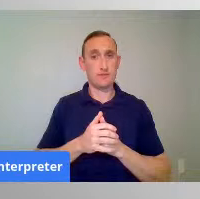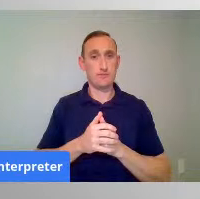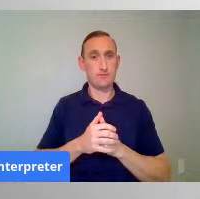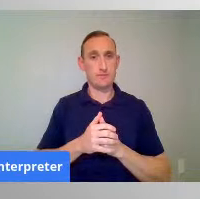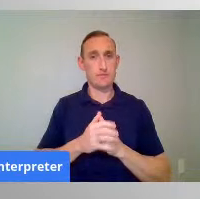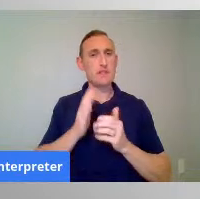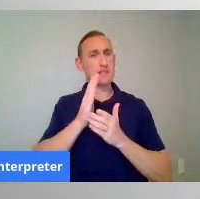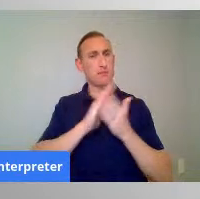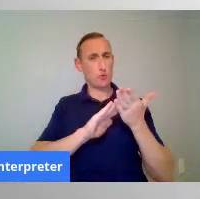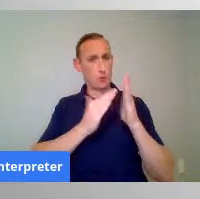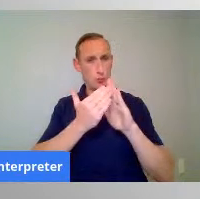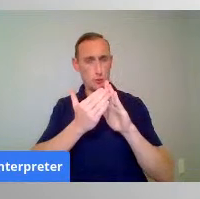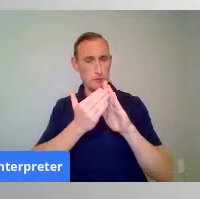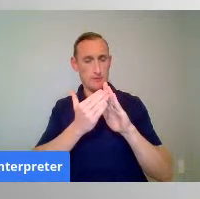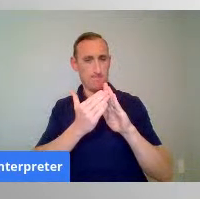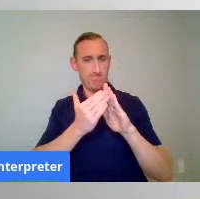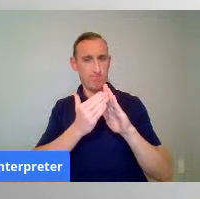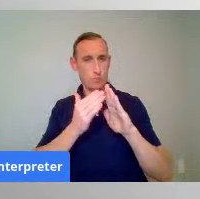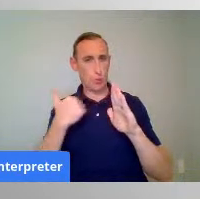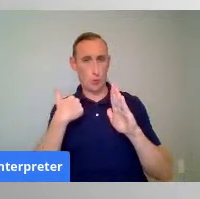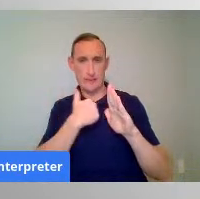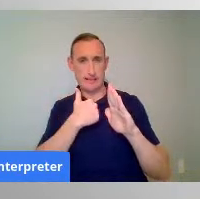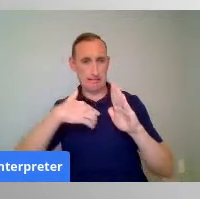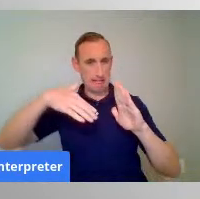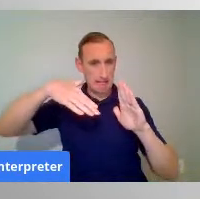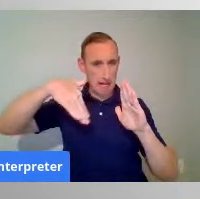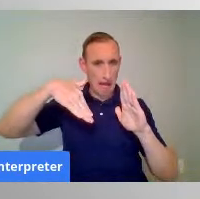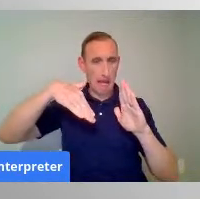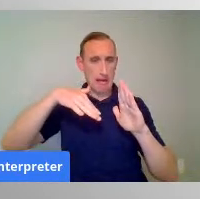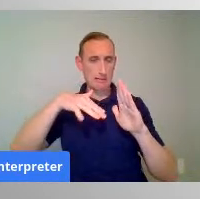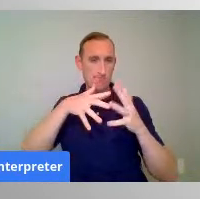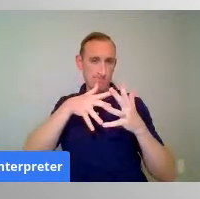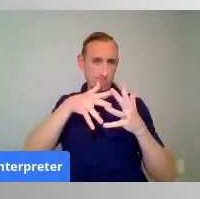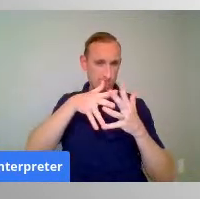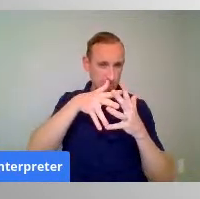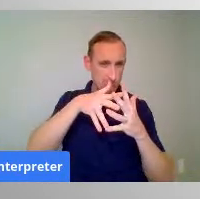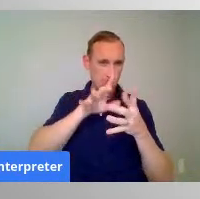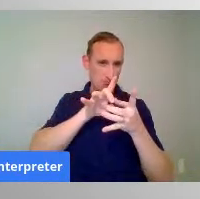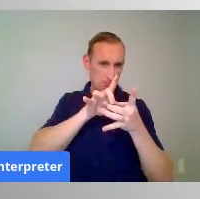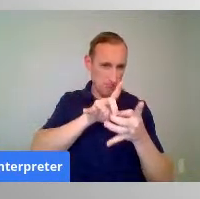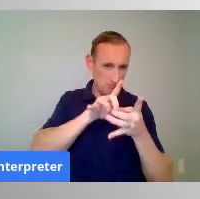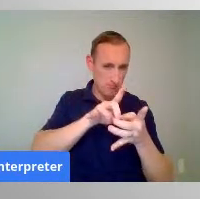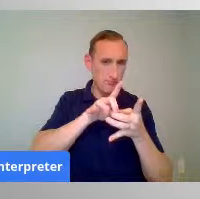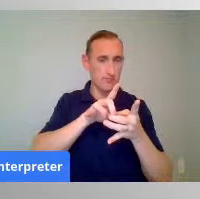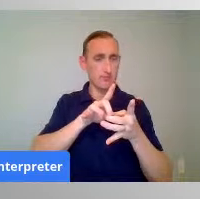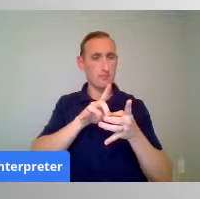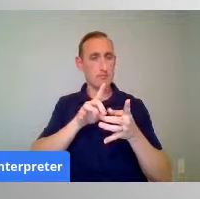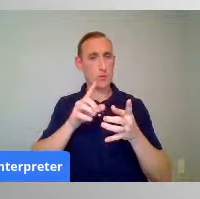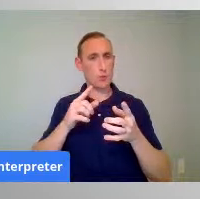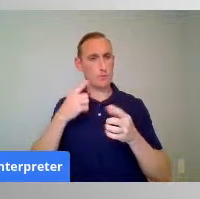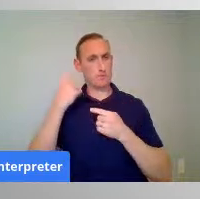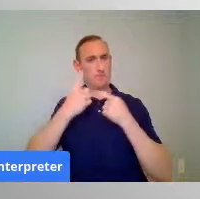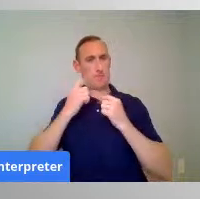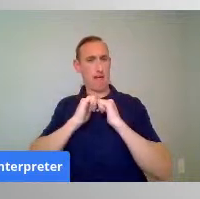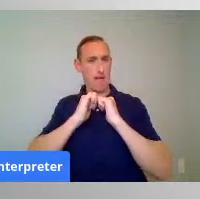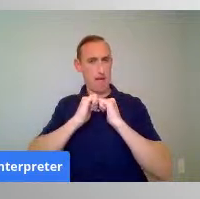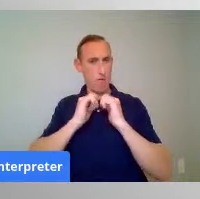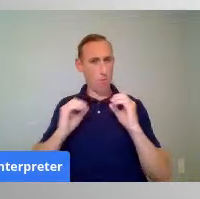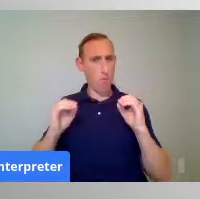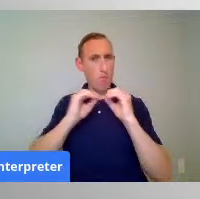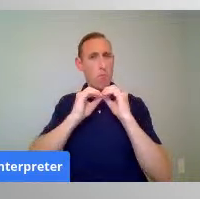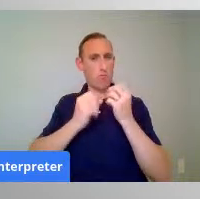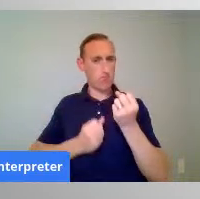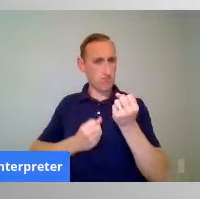communities. How can we get to them? I mentioned sometimes having meetings in schools, but also meetings in our own